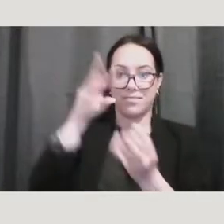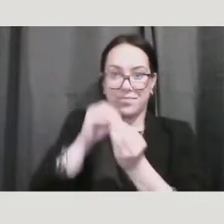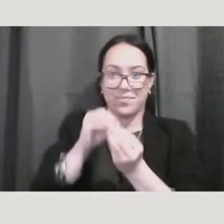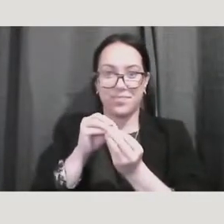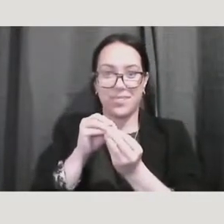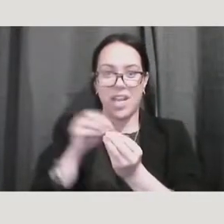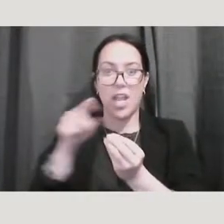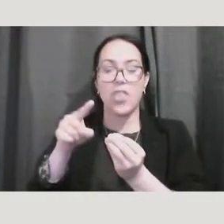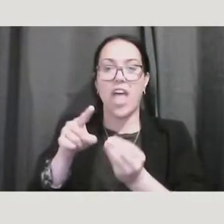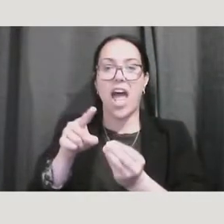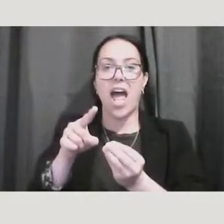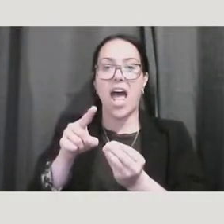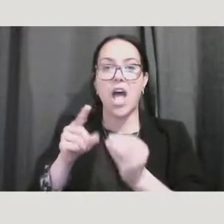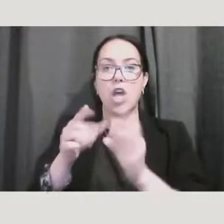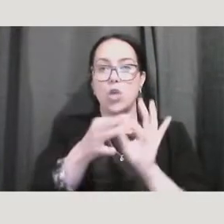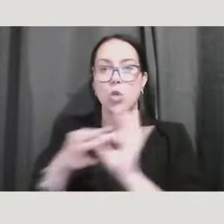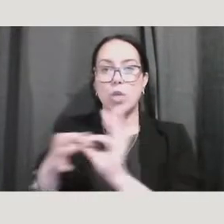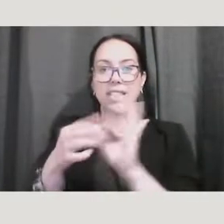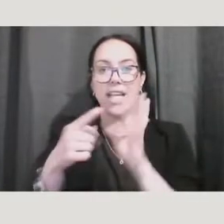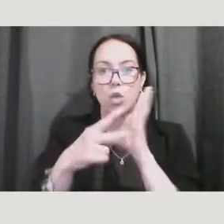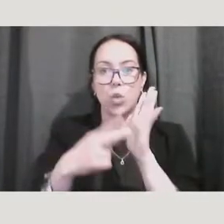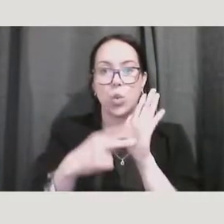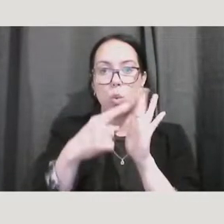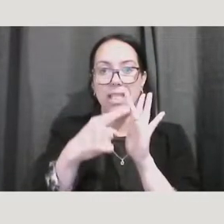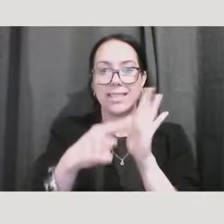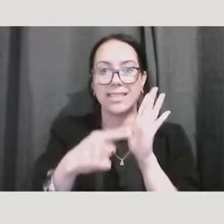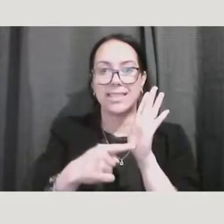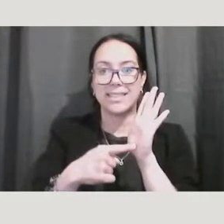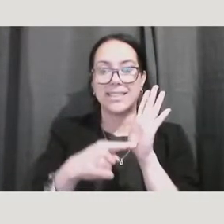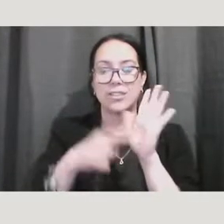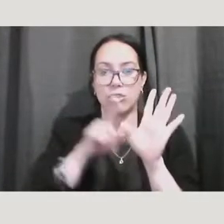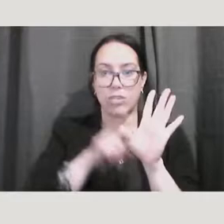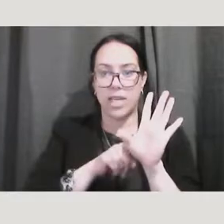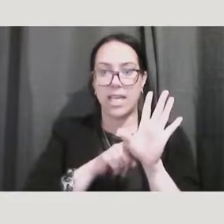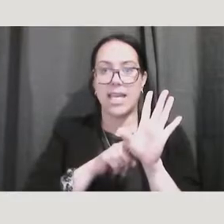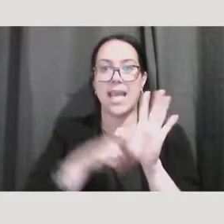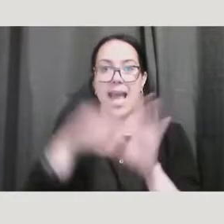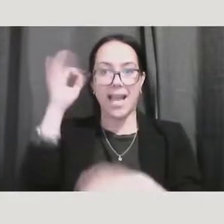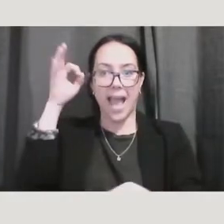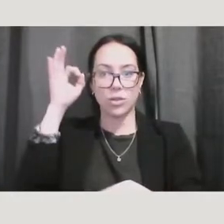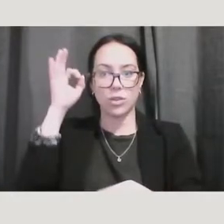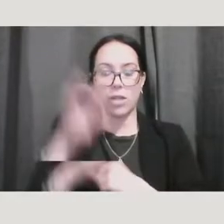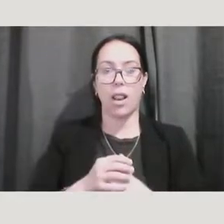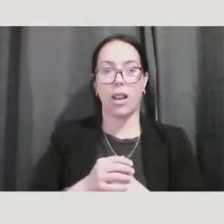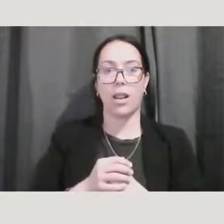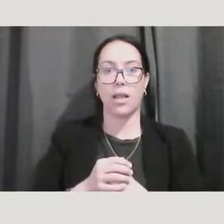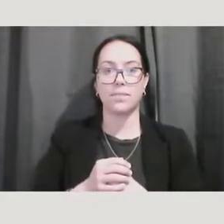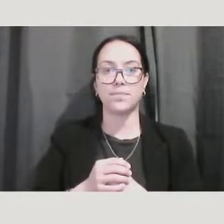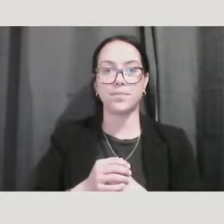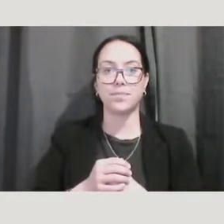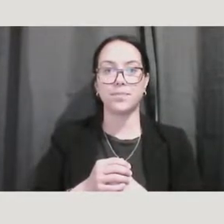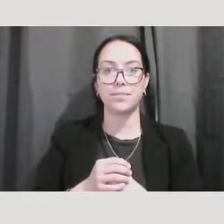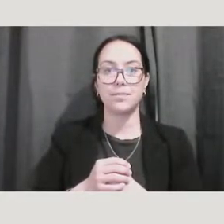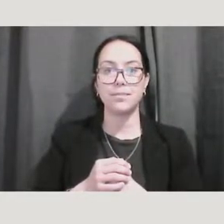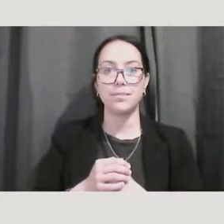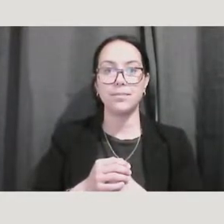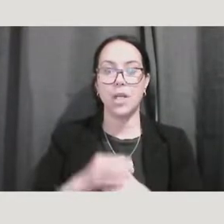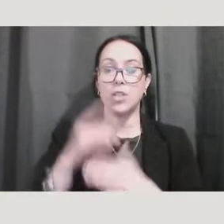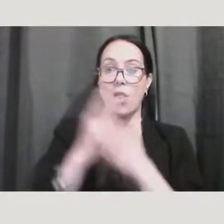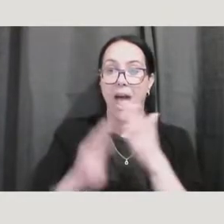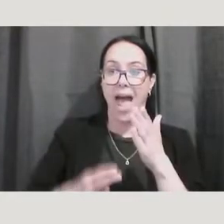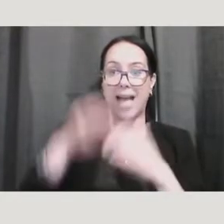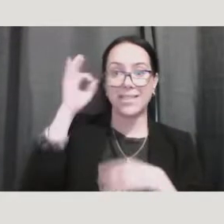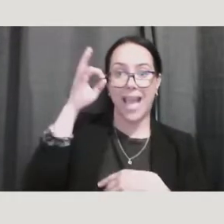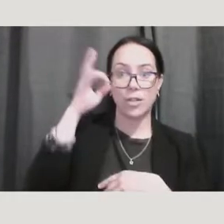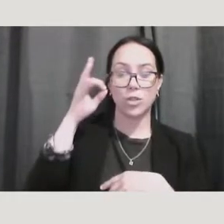Council so the legislation what's really fantastic specifically states that the Arts Council creative New